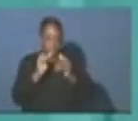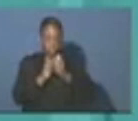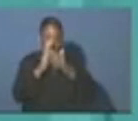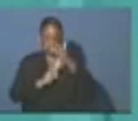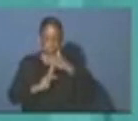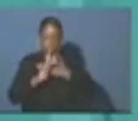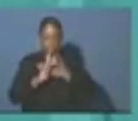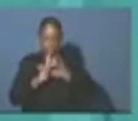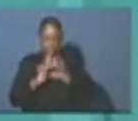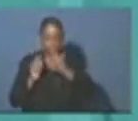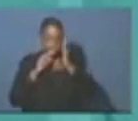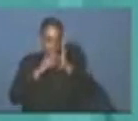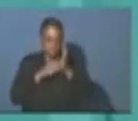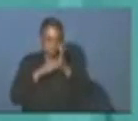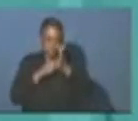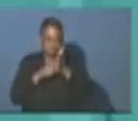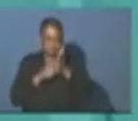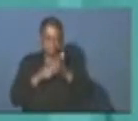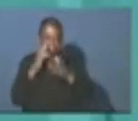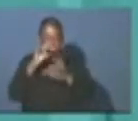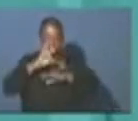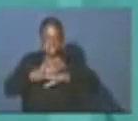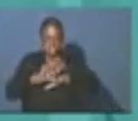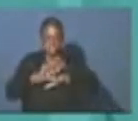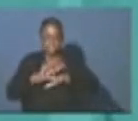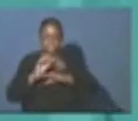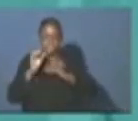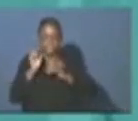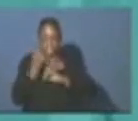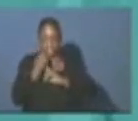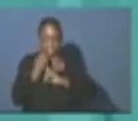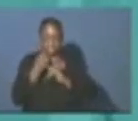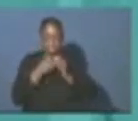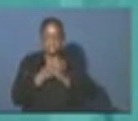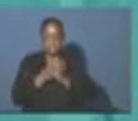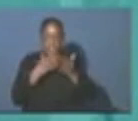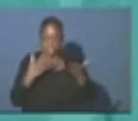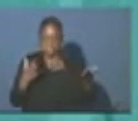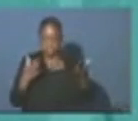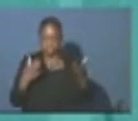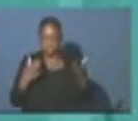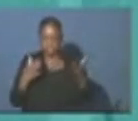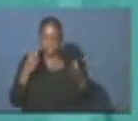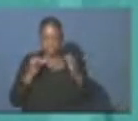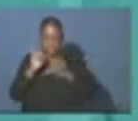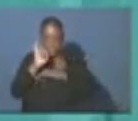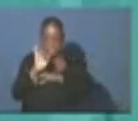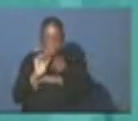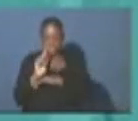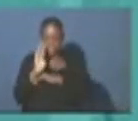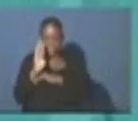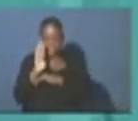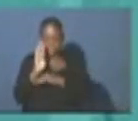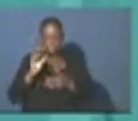protocols, surveillance, and early warning systems. Therefore, with this IDB Health